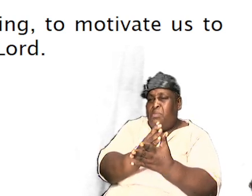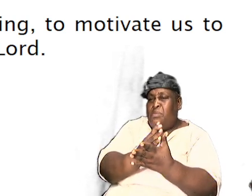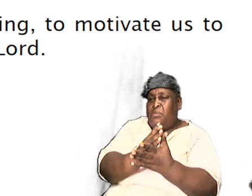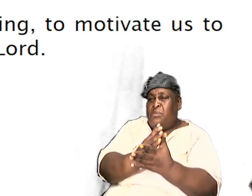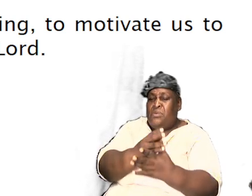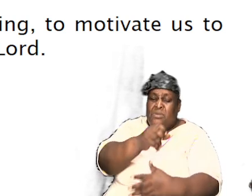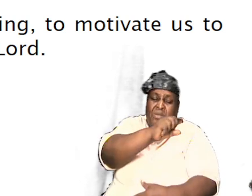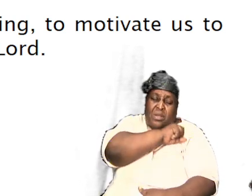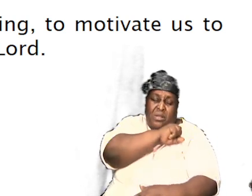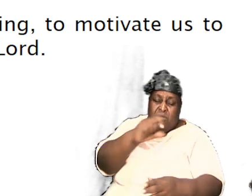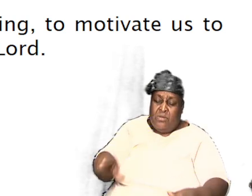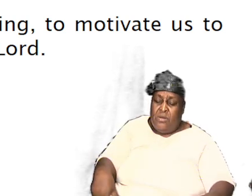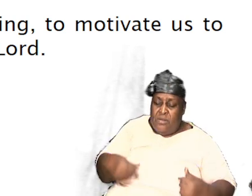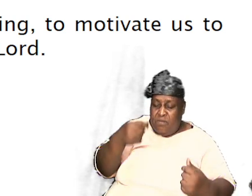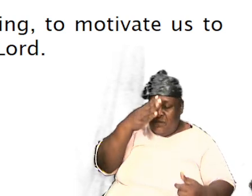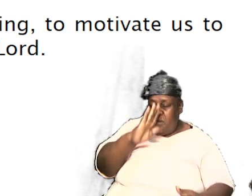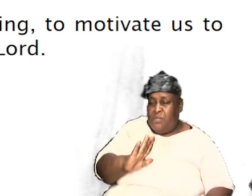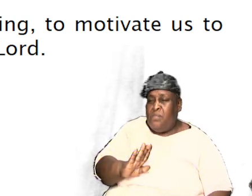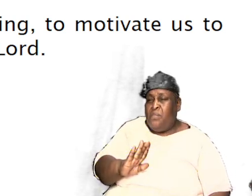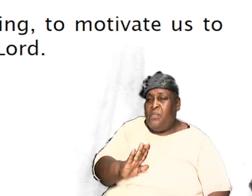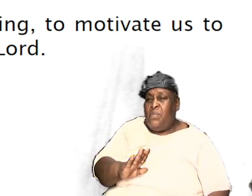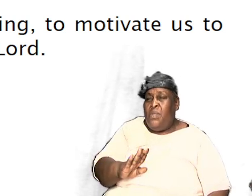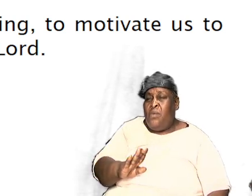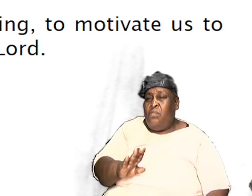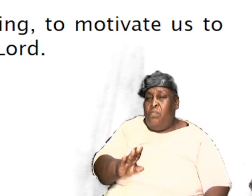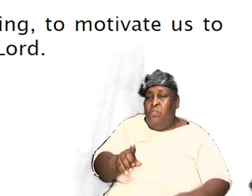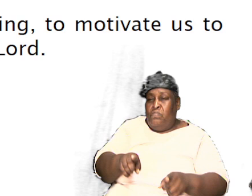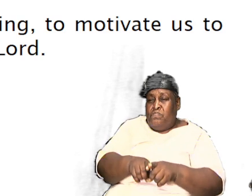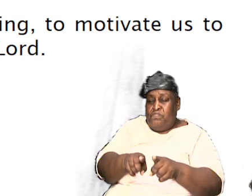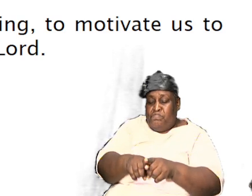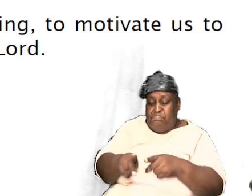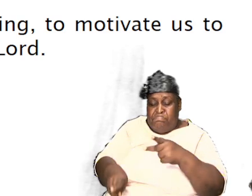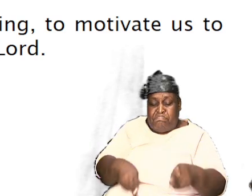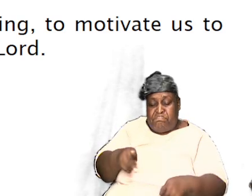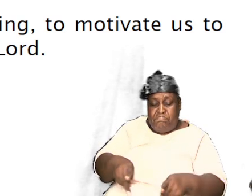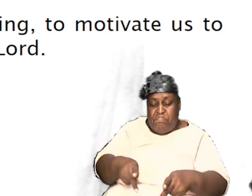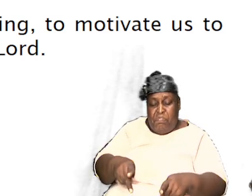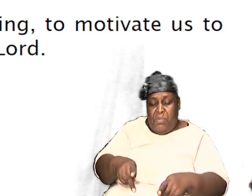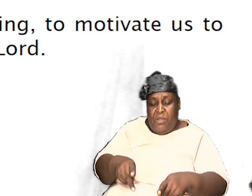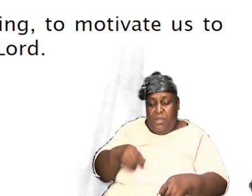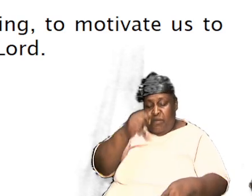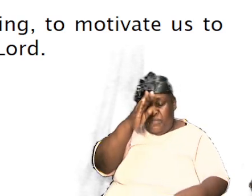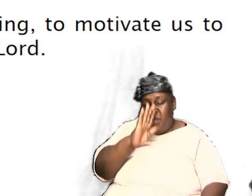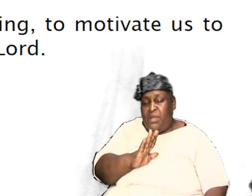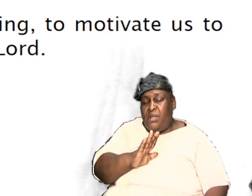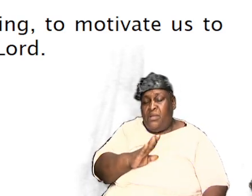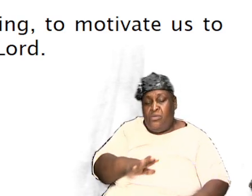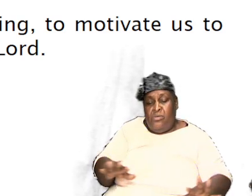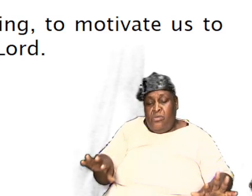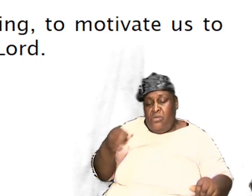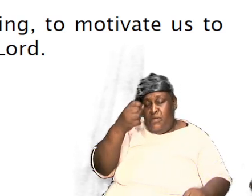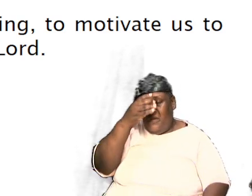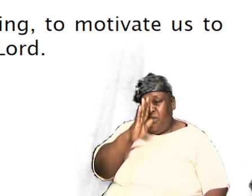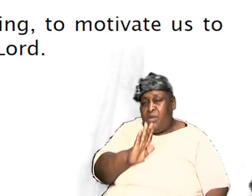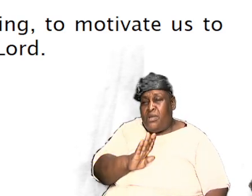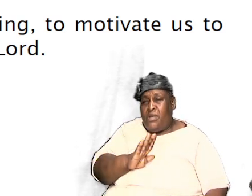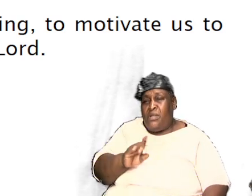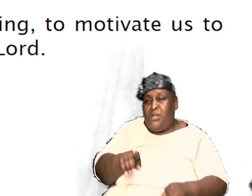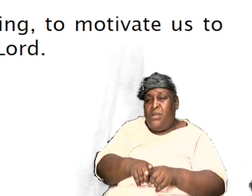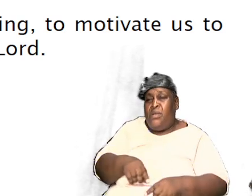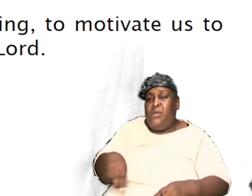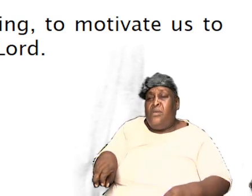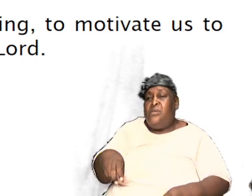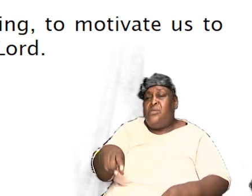God. I want us to know tonight, as people of God, as children of the living God, that as we